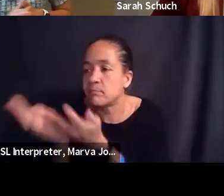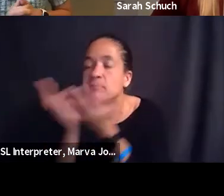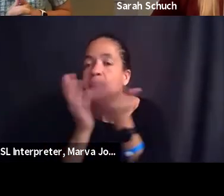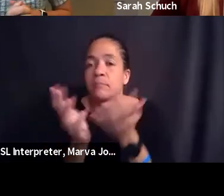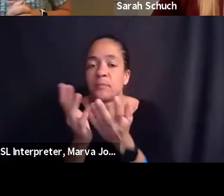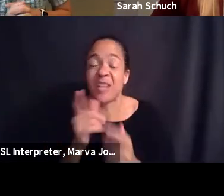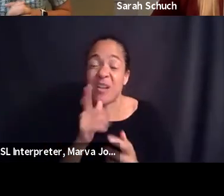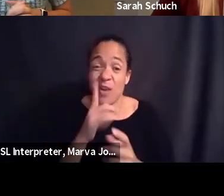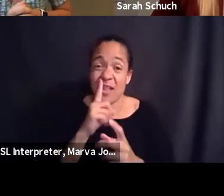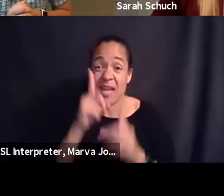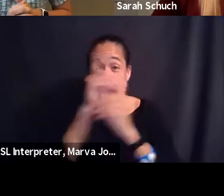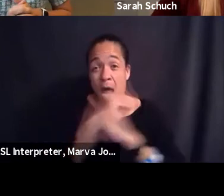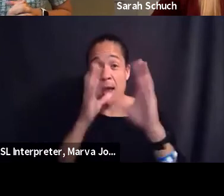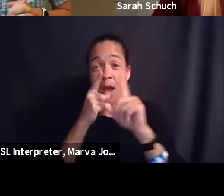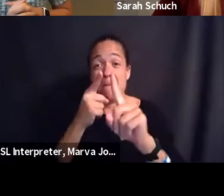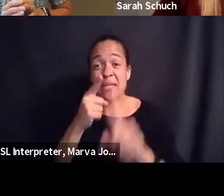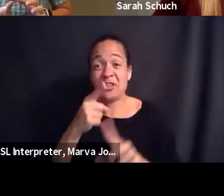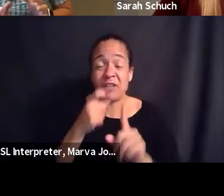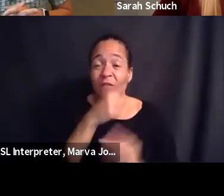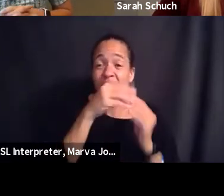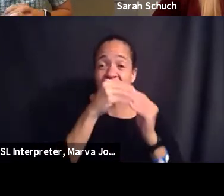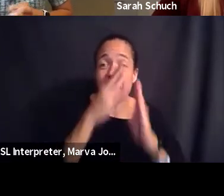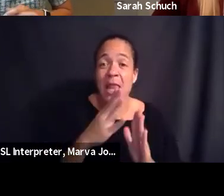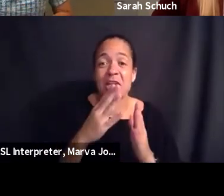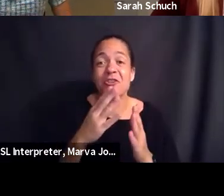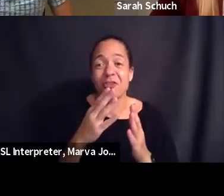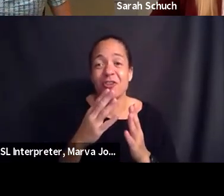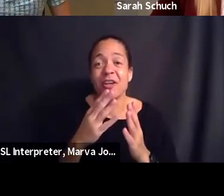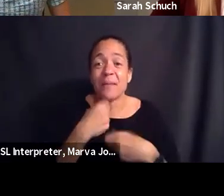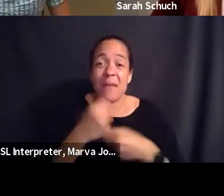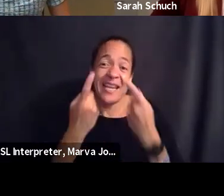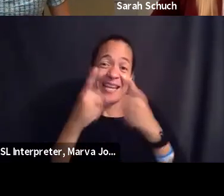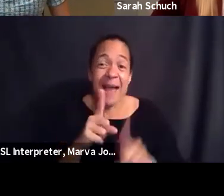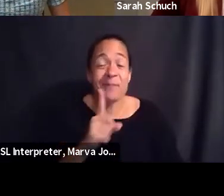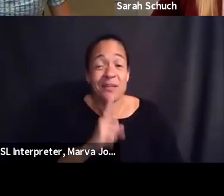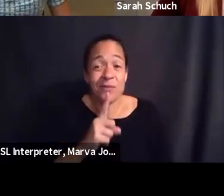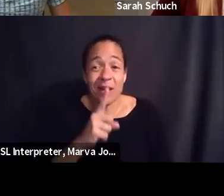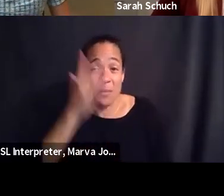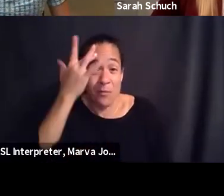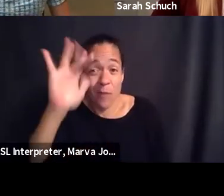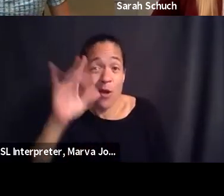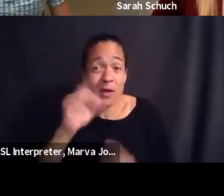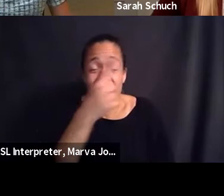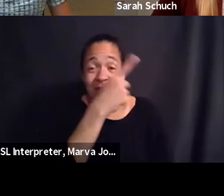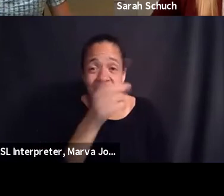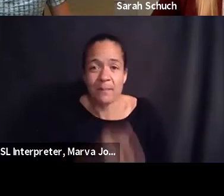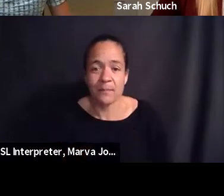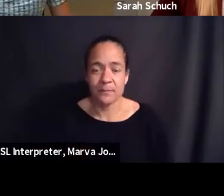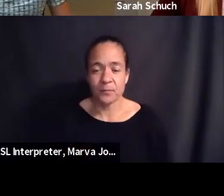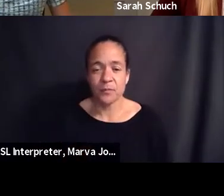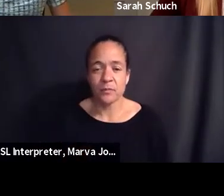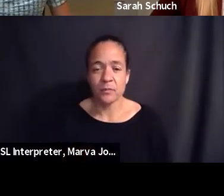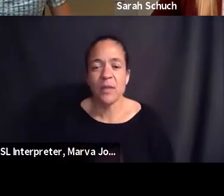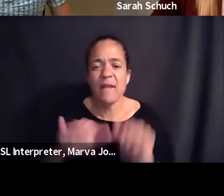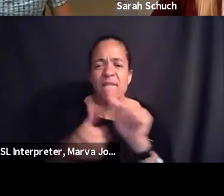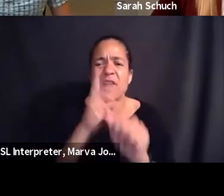mission from our leader to make this happen. And it was just very smart of him. So sort of a related follow-on, were there any, you